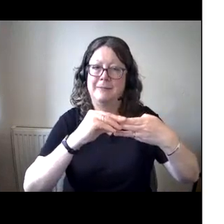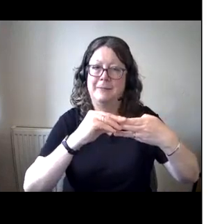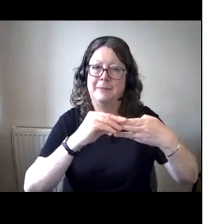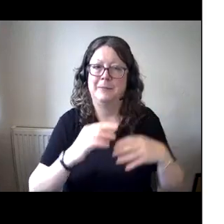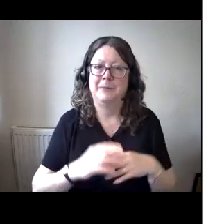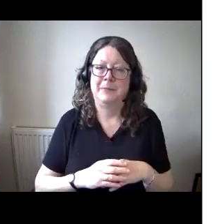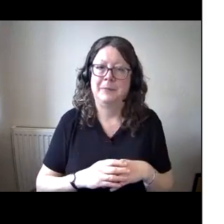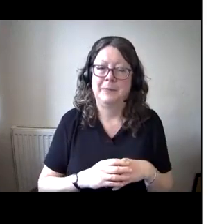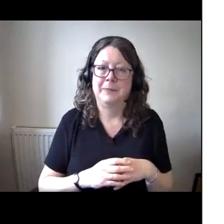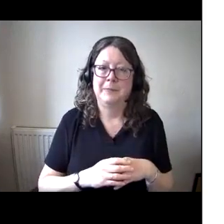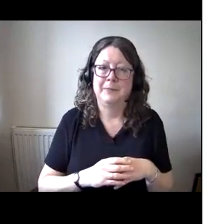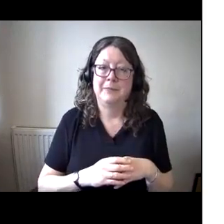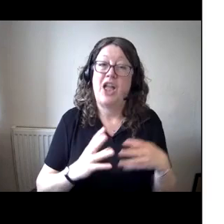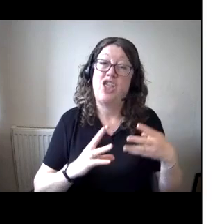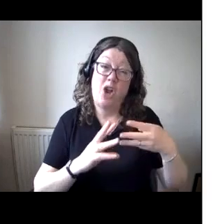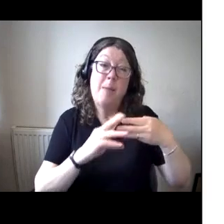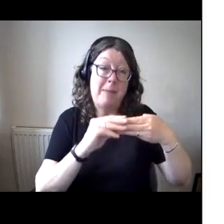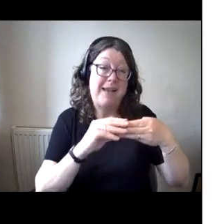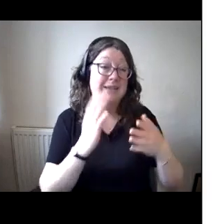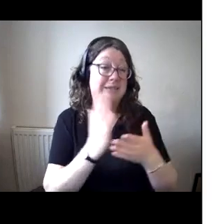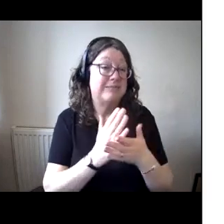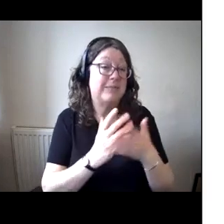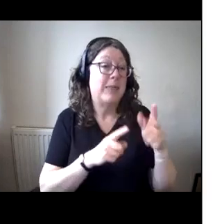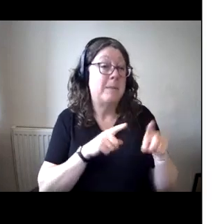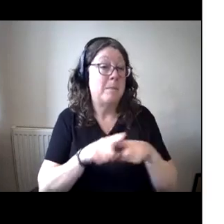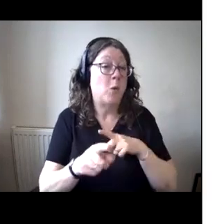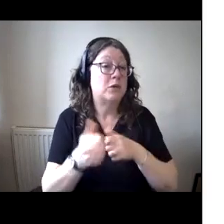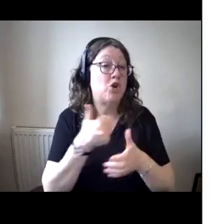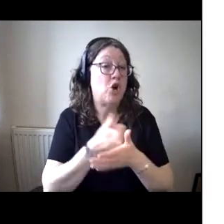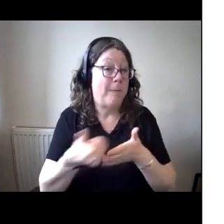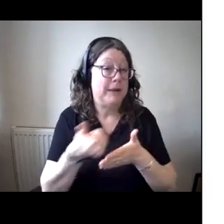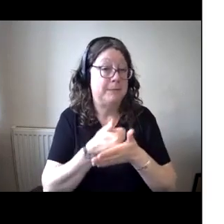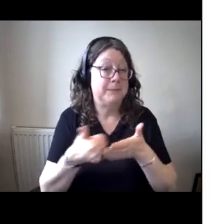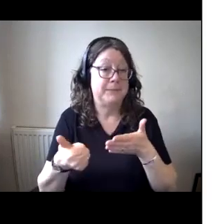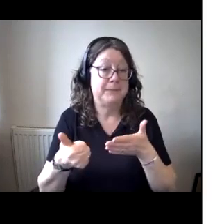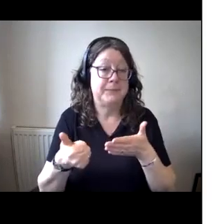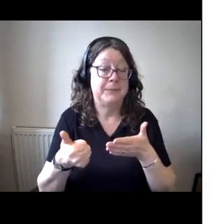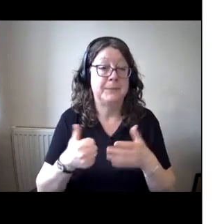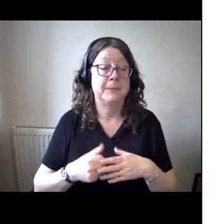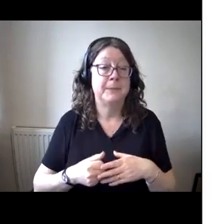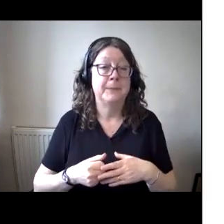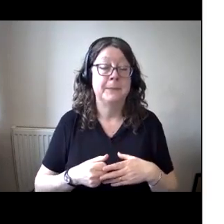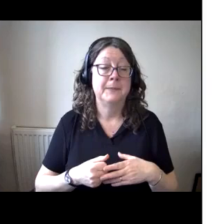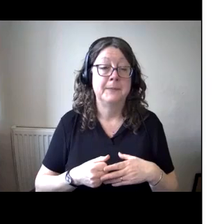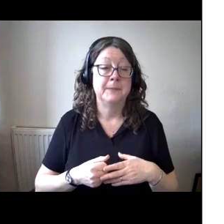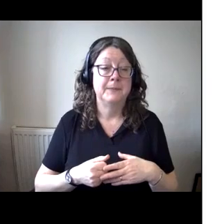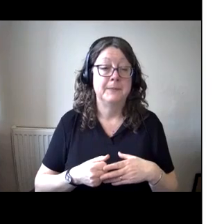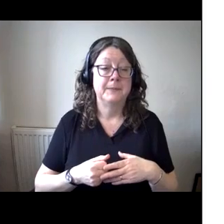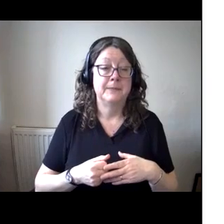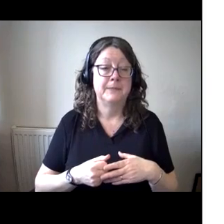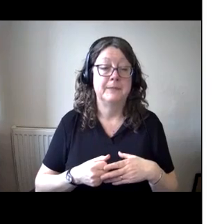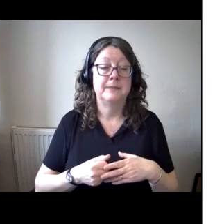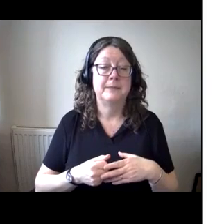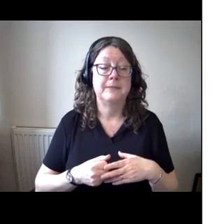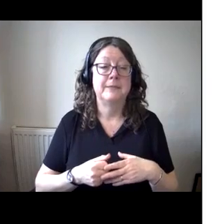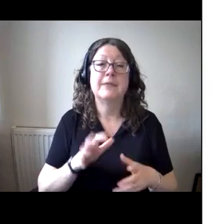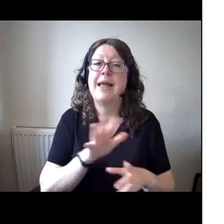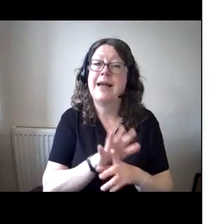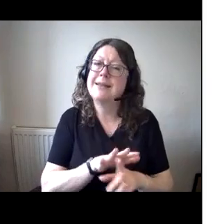most common diagnosed type of ADHD. In terms of getting a diagnosis